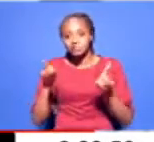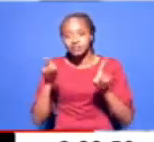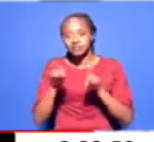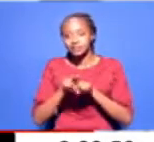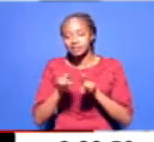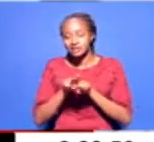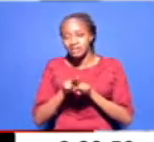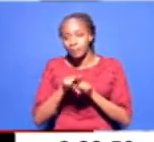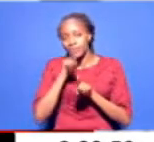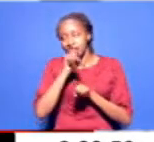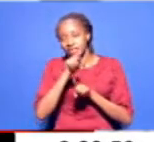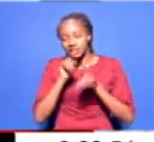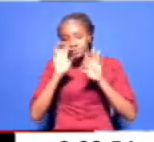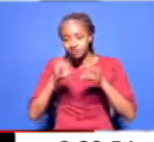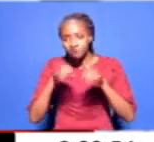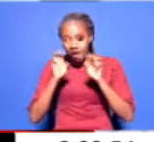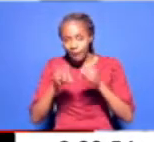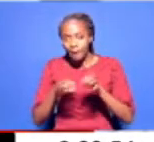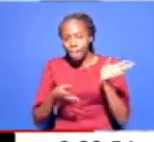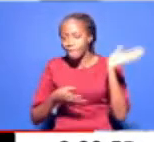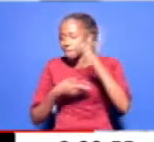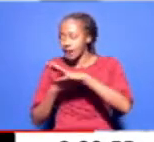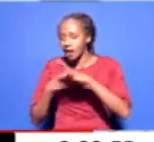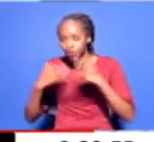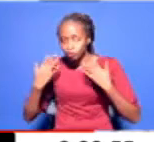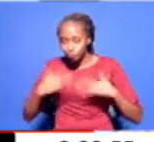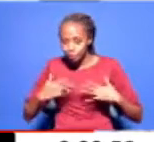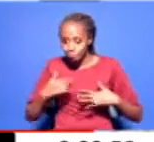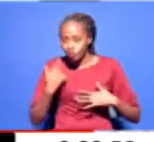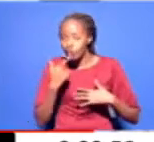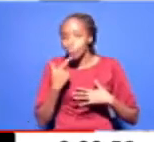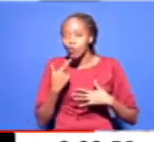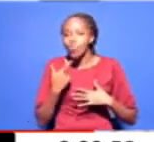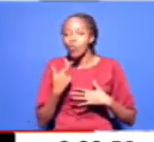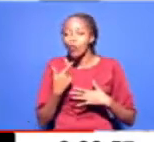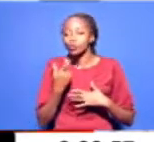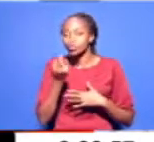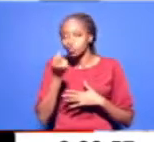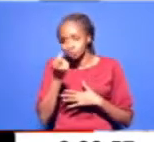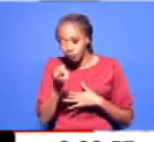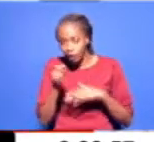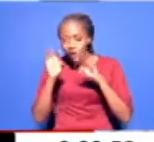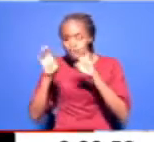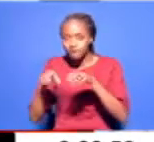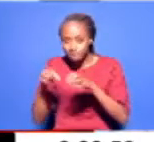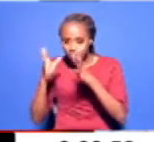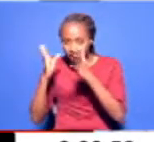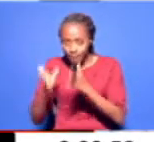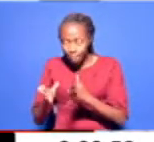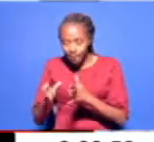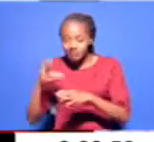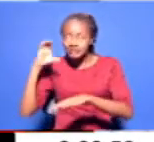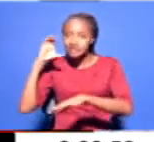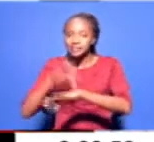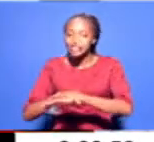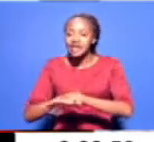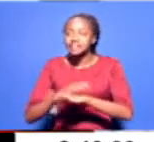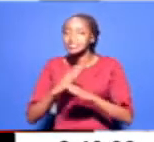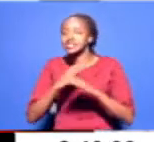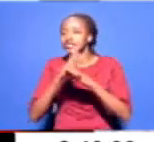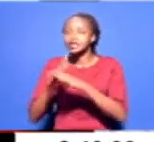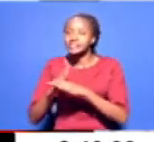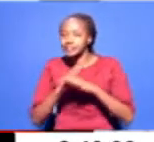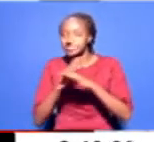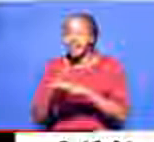its rightful owner, the smallholder producer, so that he gets a fair share